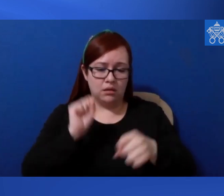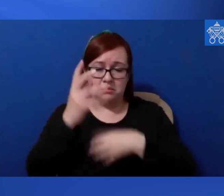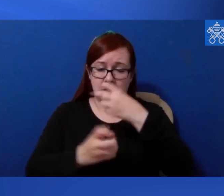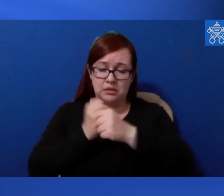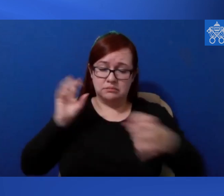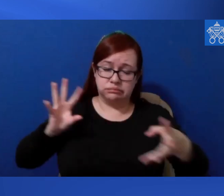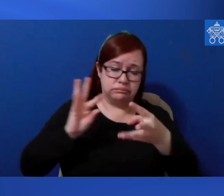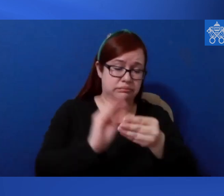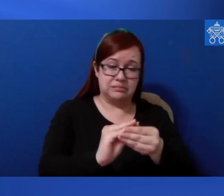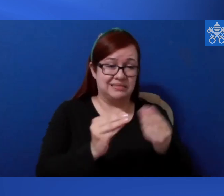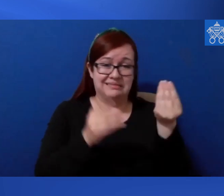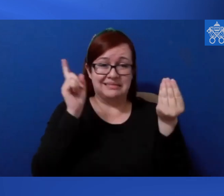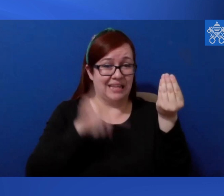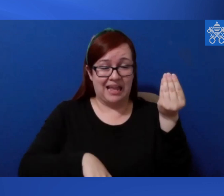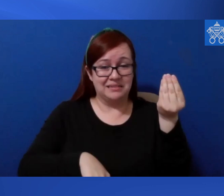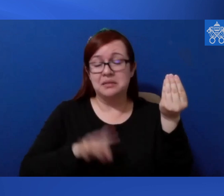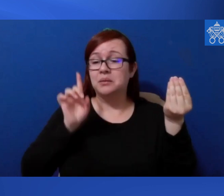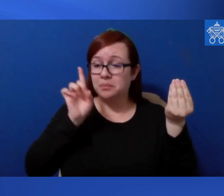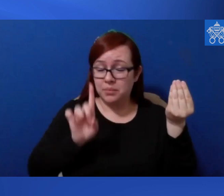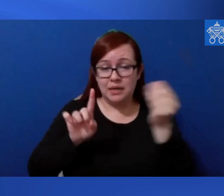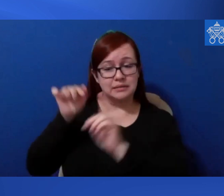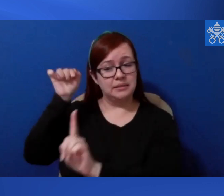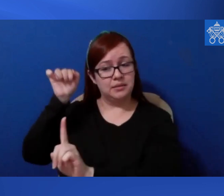master, who reflects our Father,